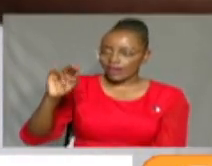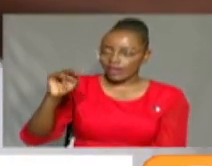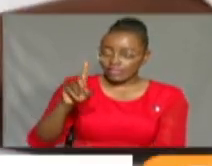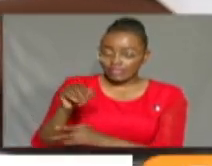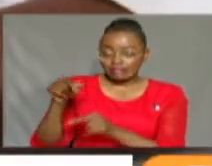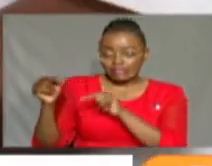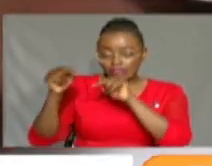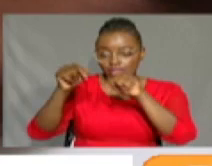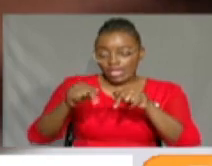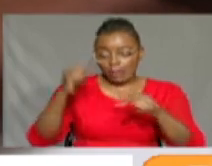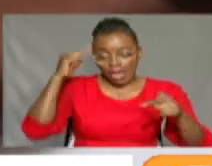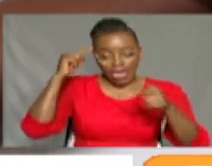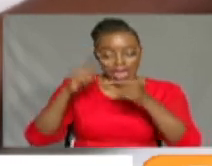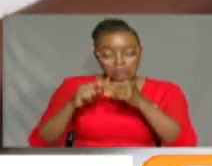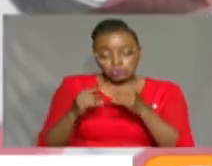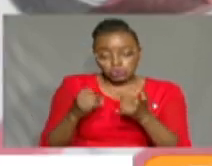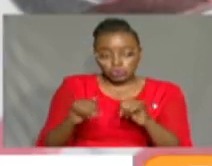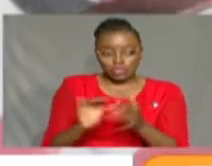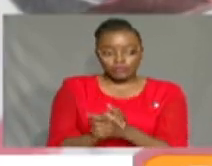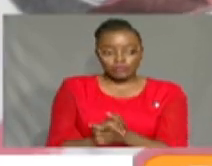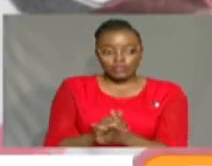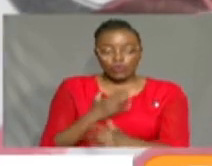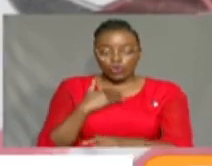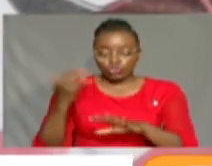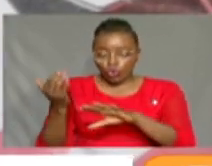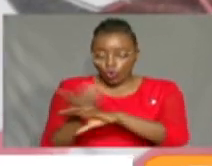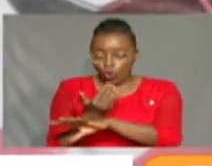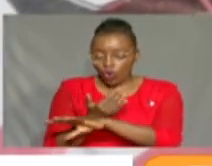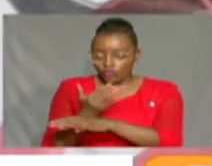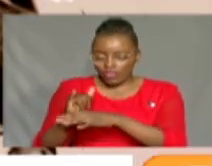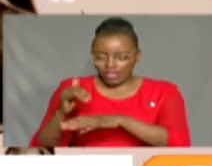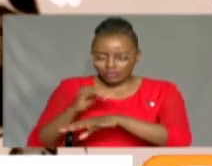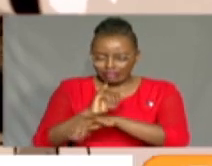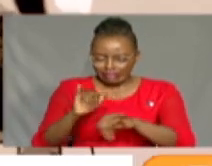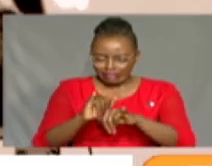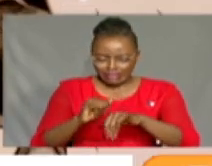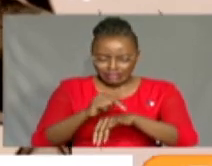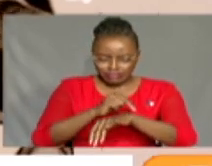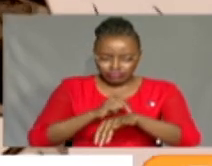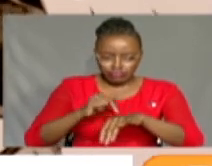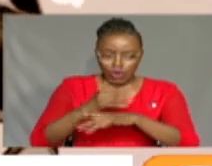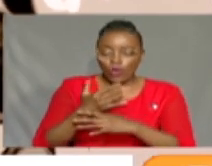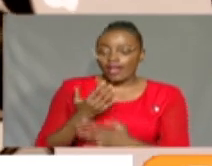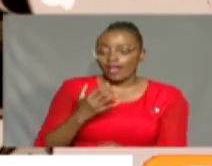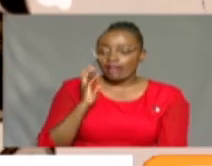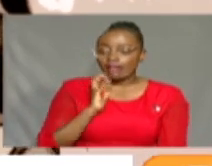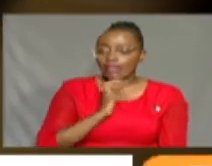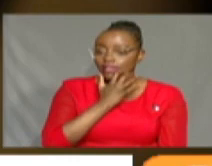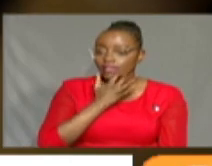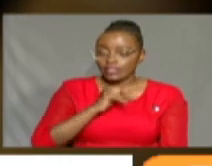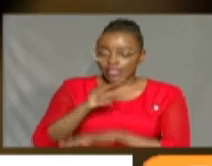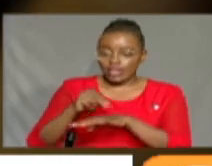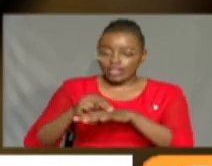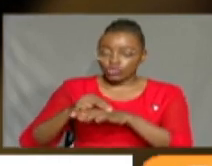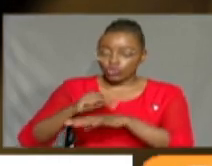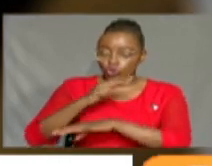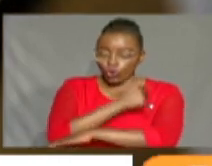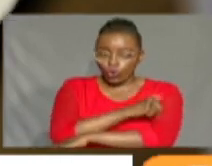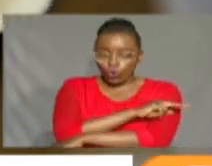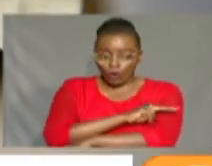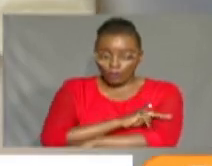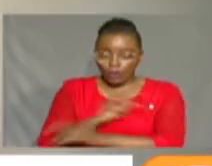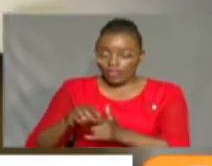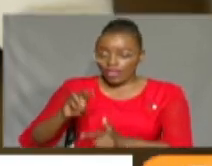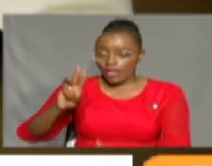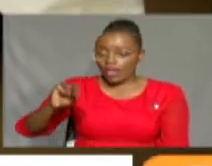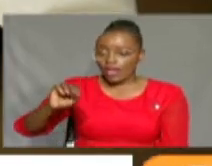it a try. We want to remove the dirty dressing. The wound is first cleaned here at the Kenyatta National Hospital and the live maggots